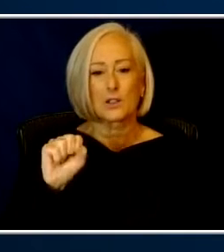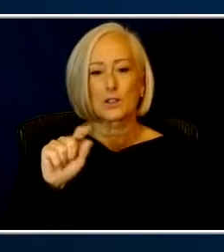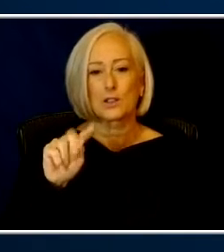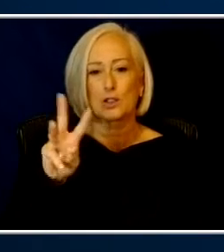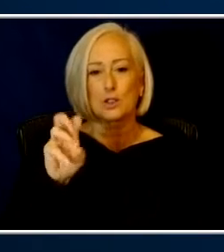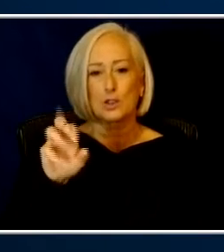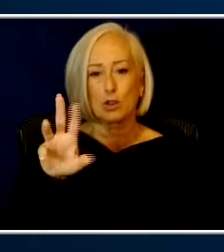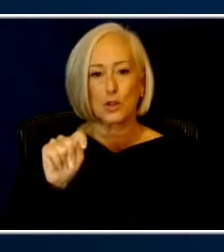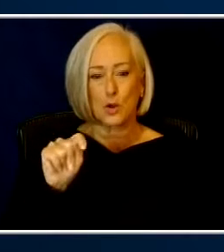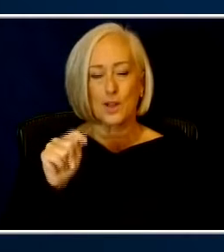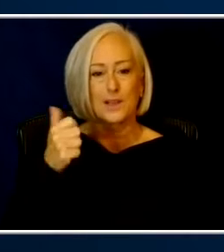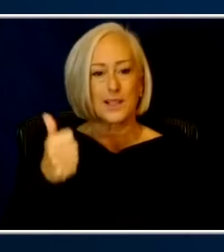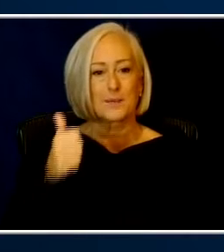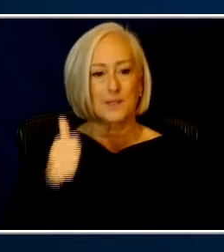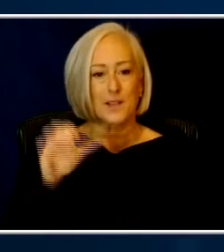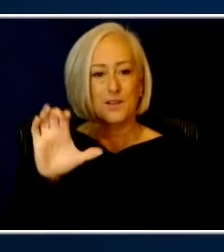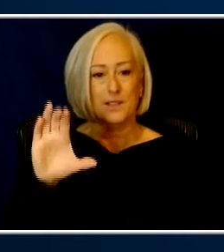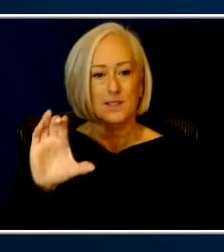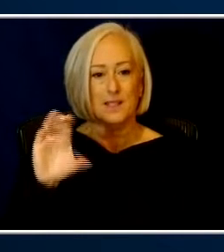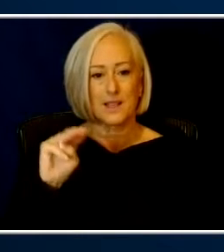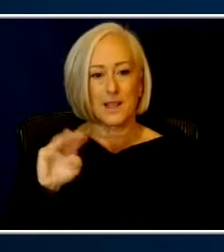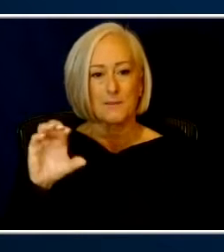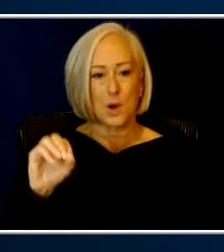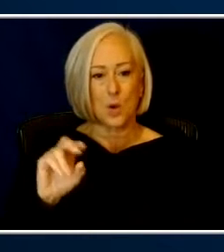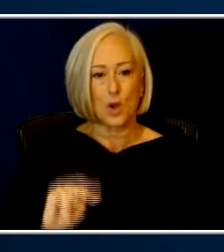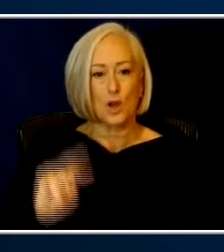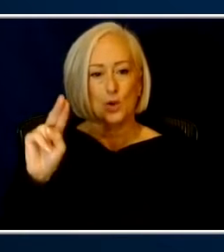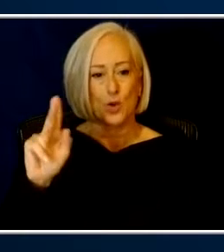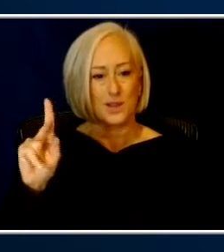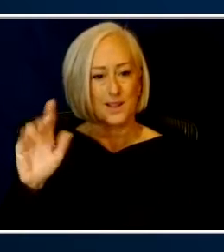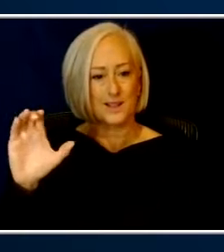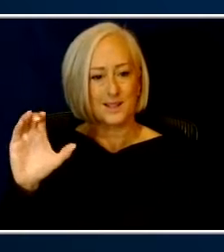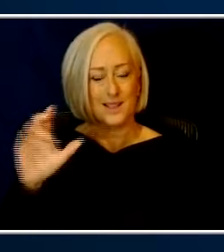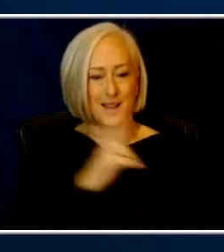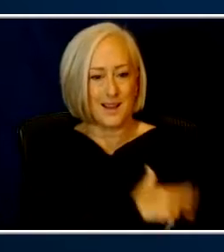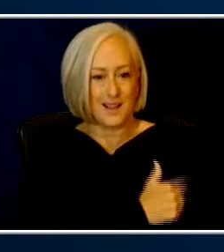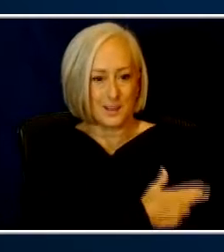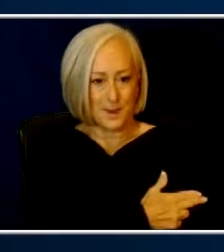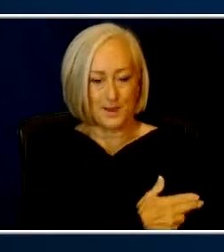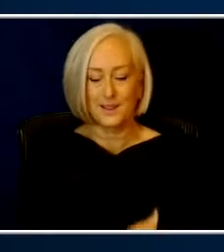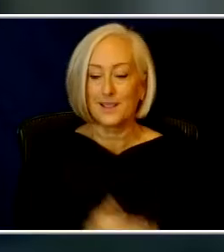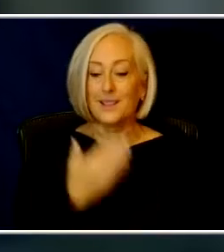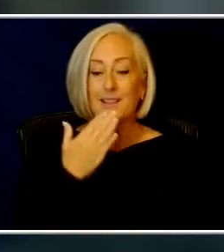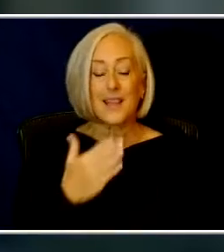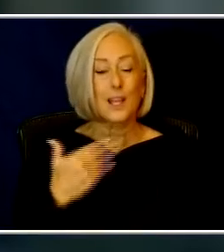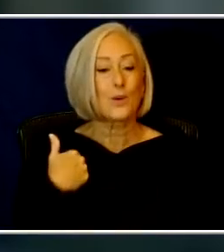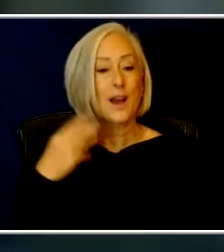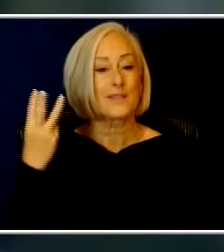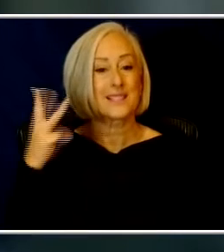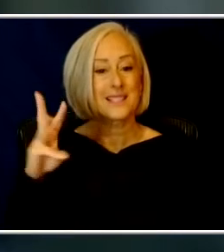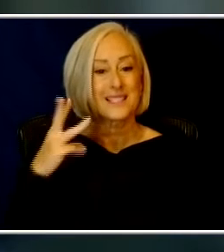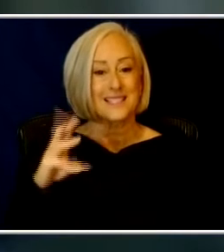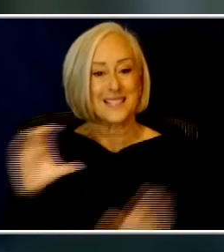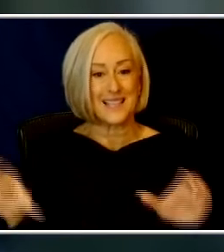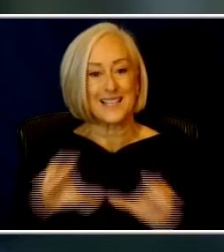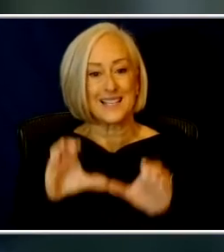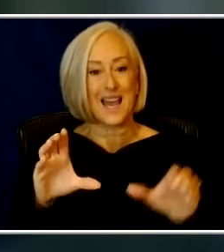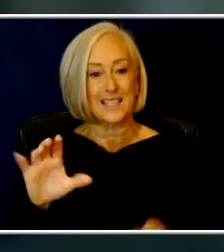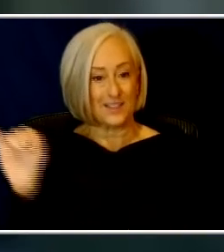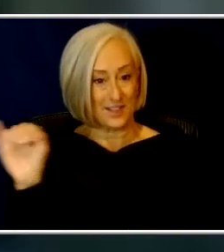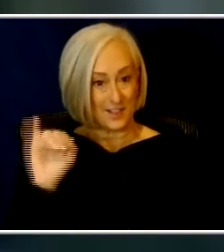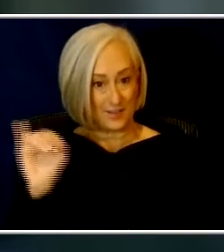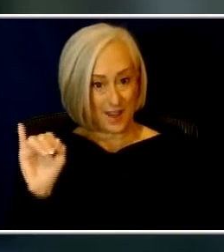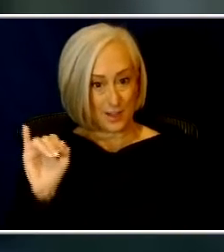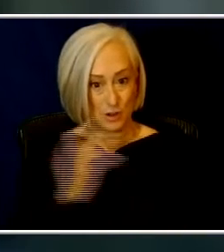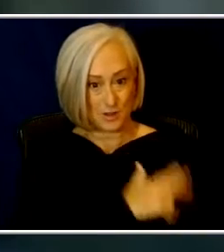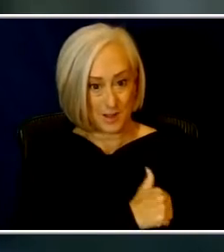North Kansas City Hospital. Yes, thanks, Dr. Stites. We have currently 16 active infections in the hospital.